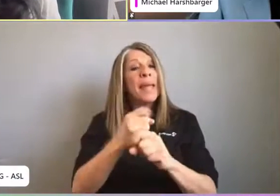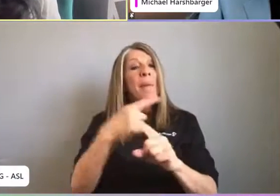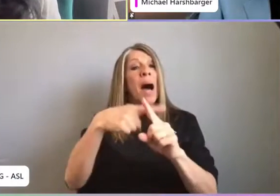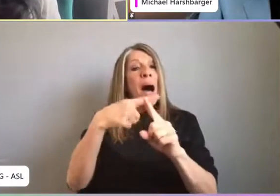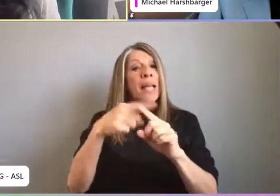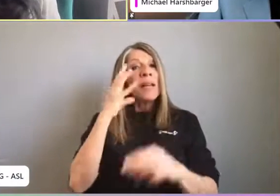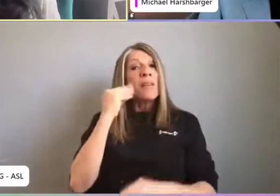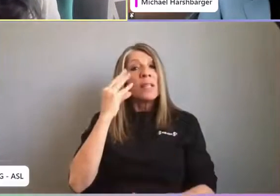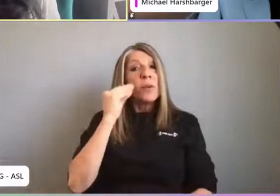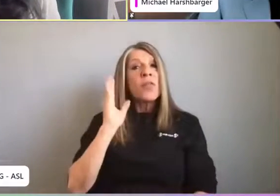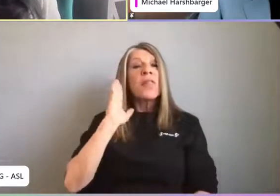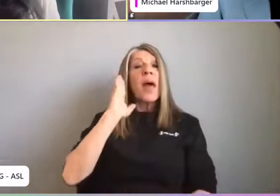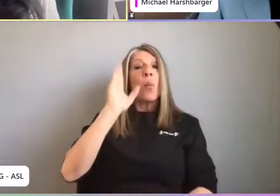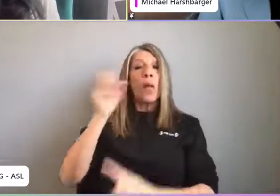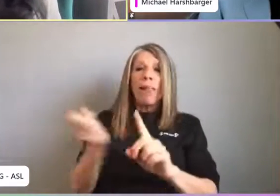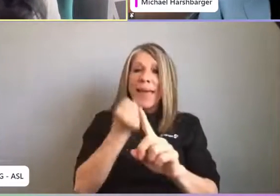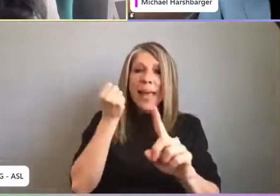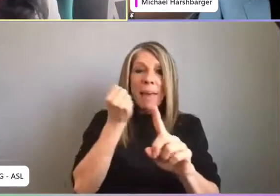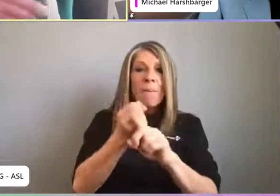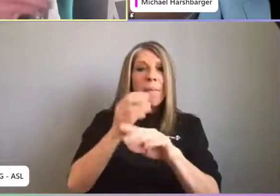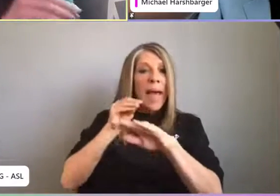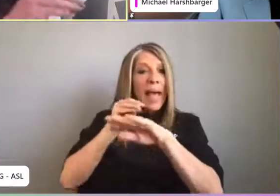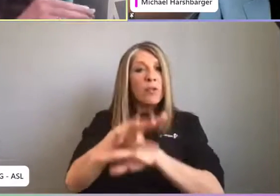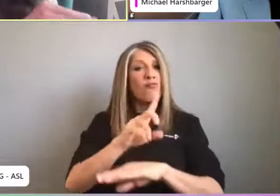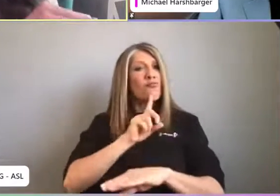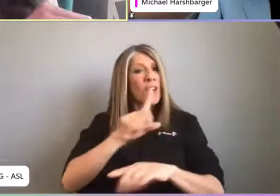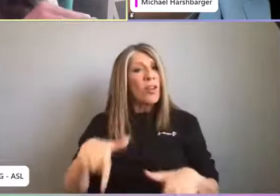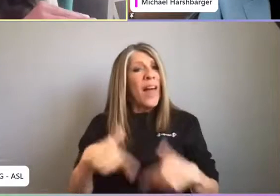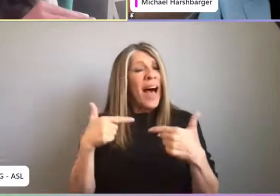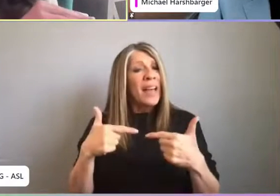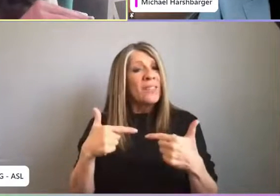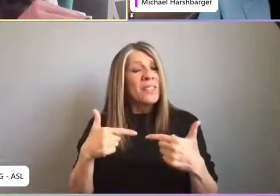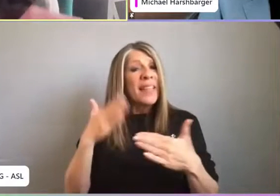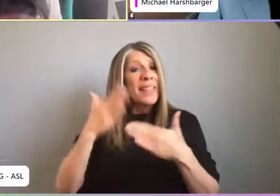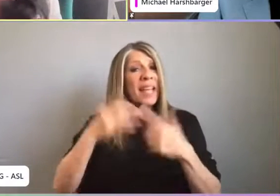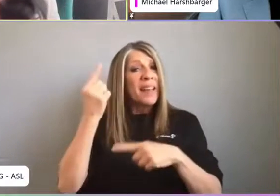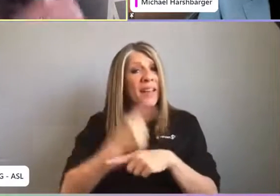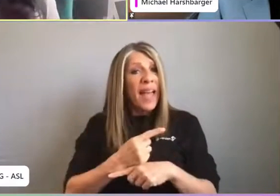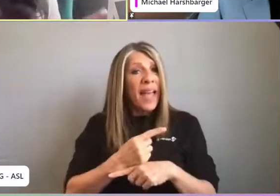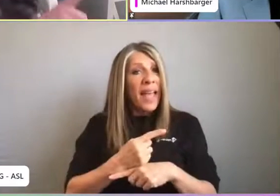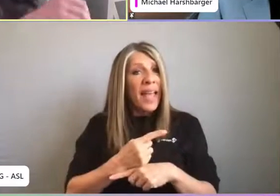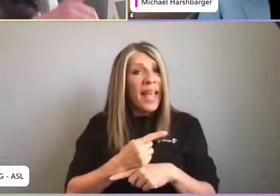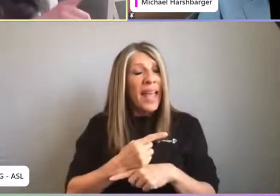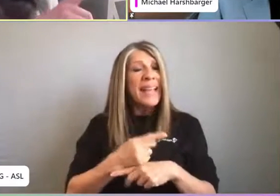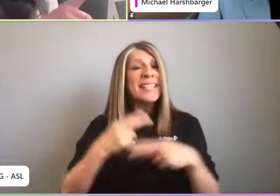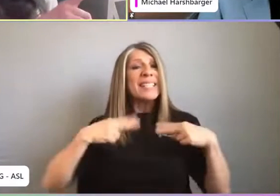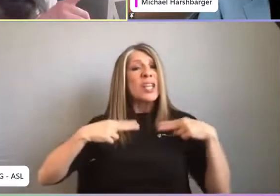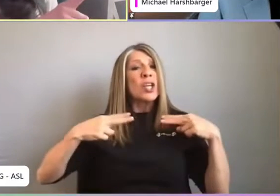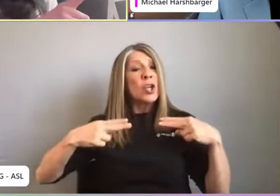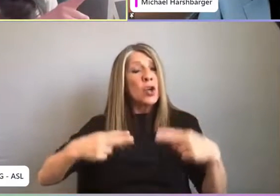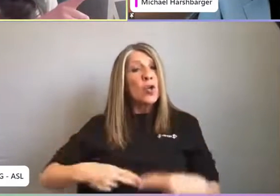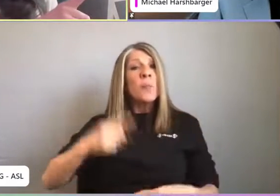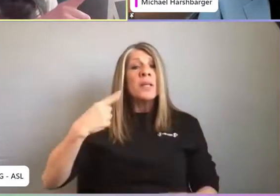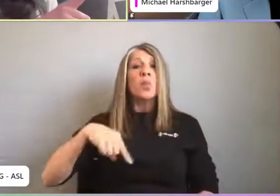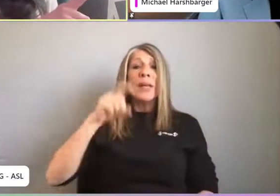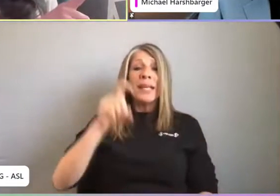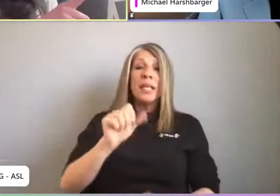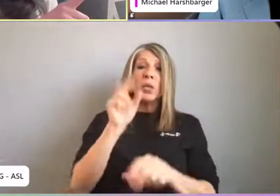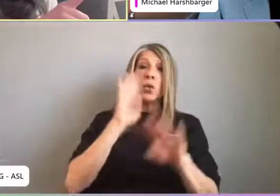experience that's going to impact real lives at the end of the day. And it's the humans that we need to worry